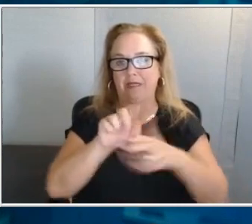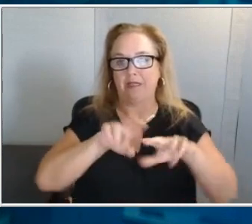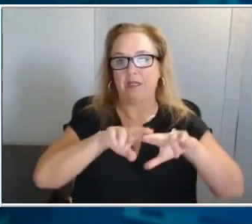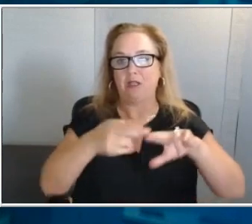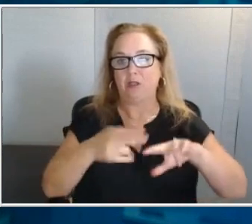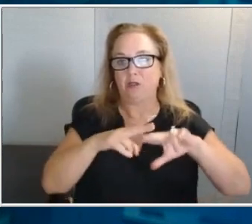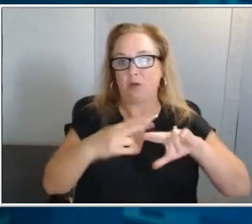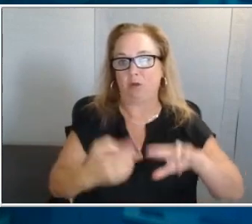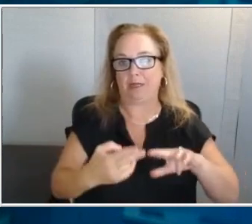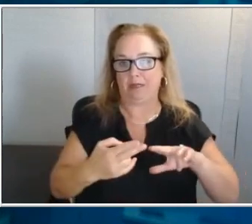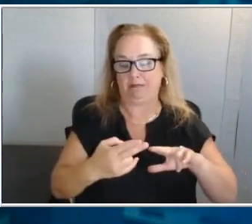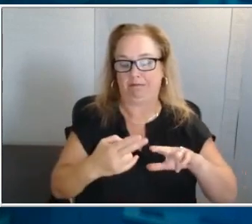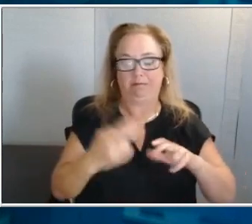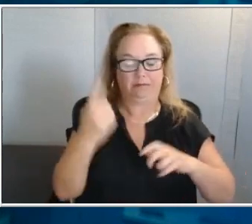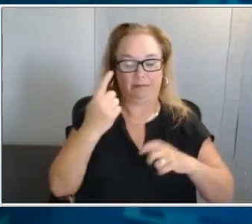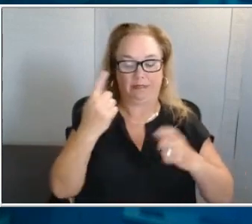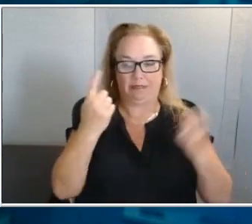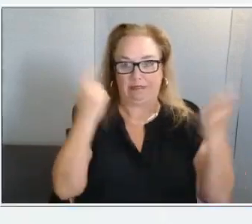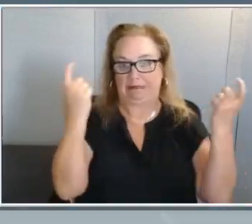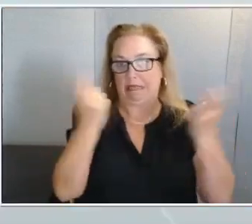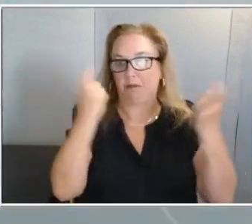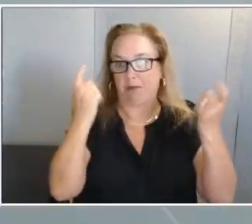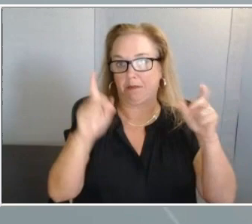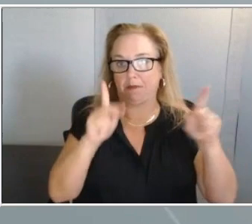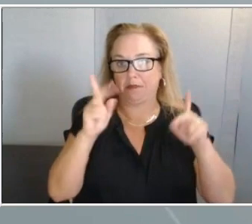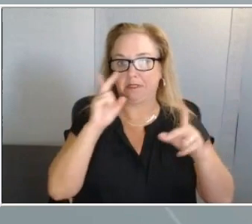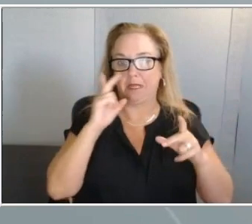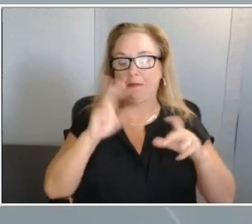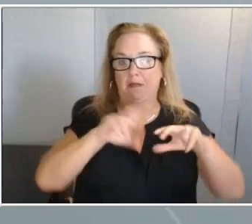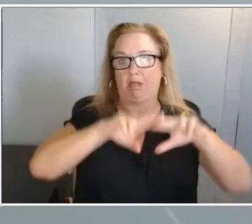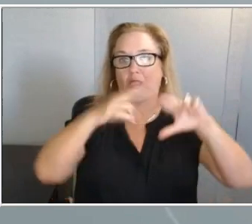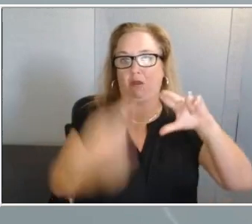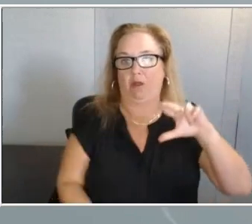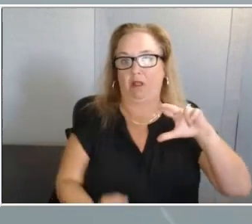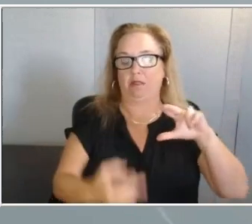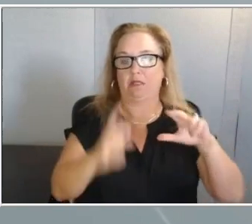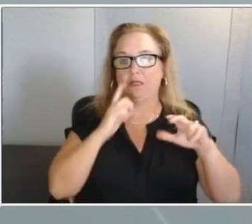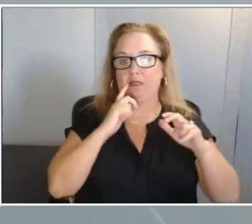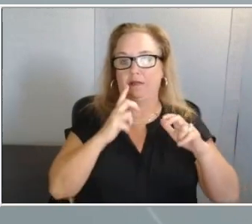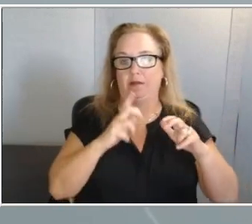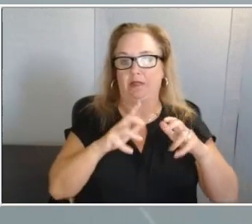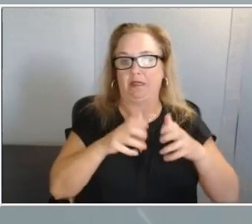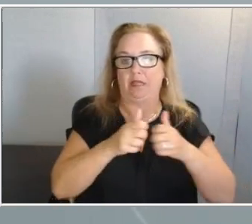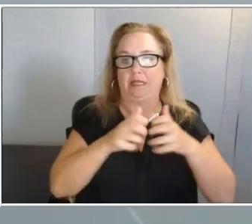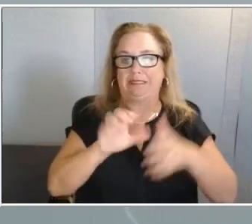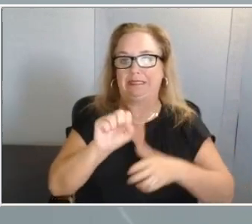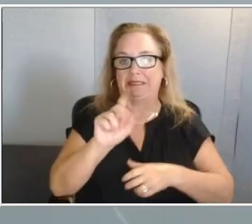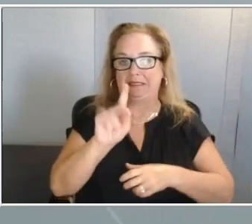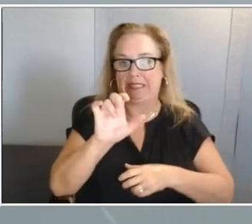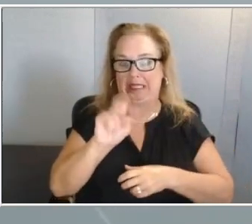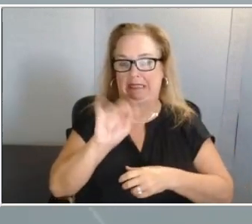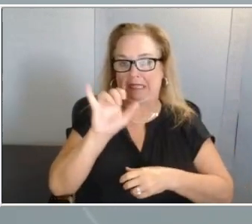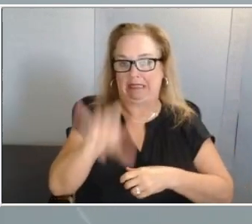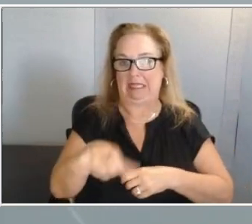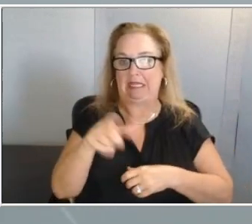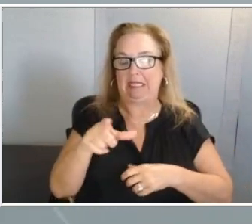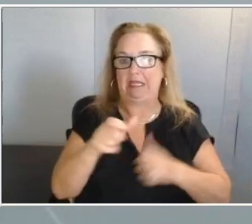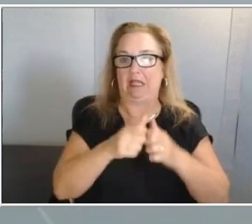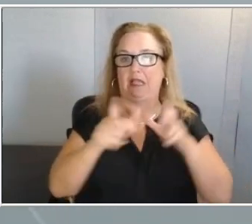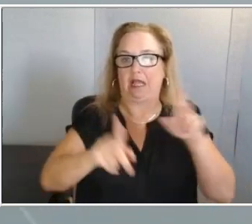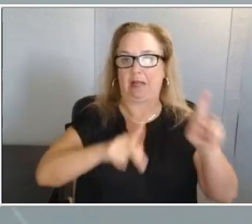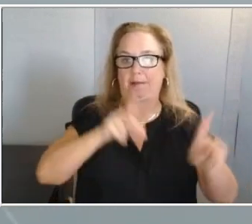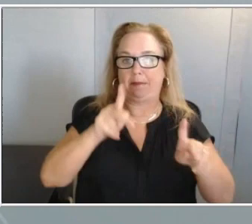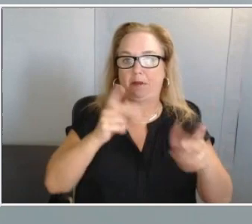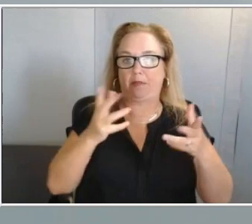people celebrate. You see it all the time. But drastic weight loss often leaves behind extra skin, like this. And a lot of people, they want